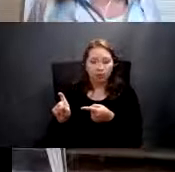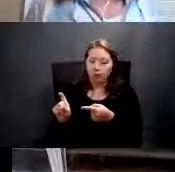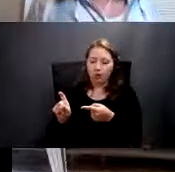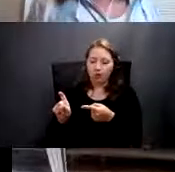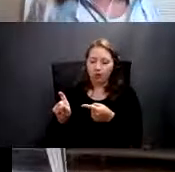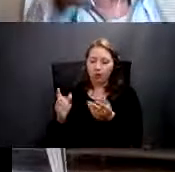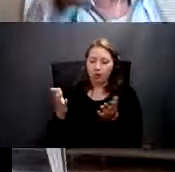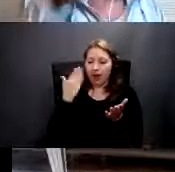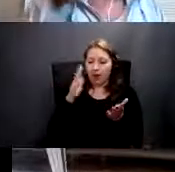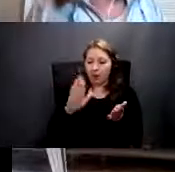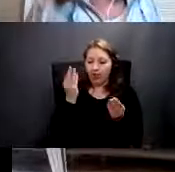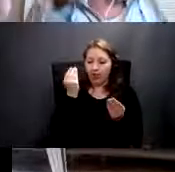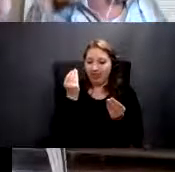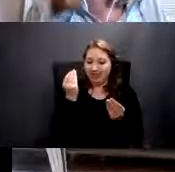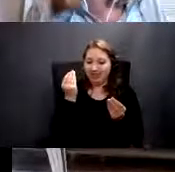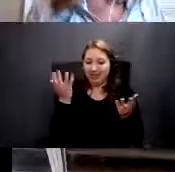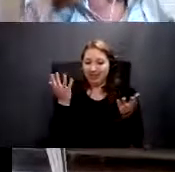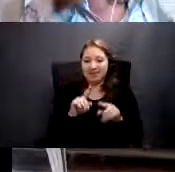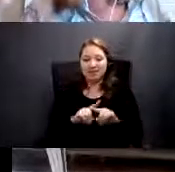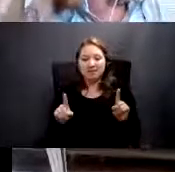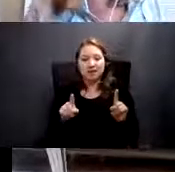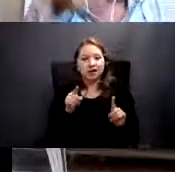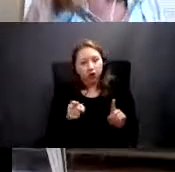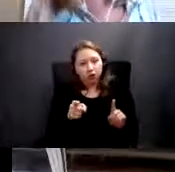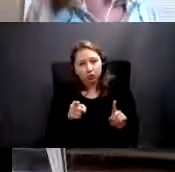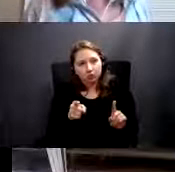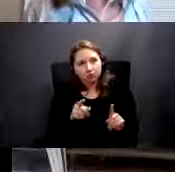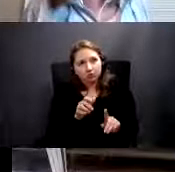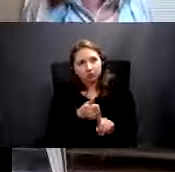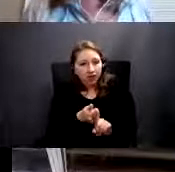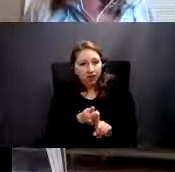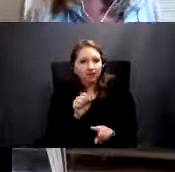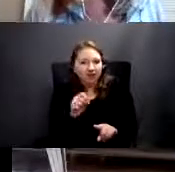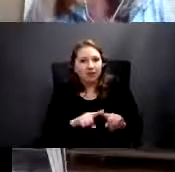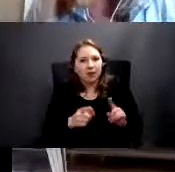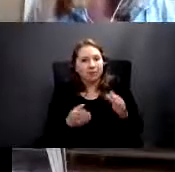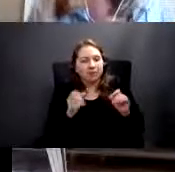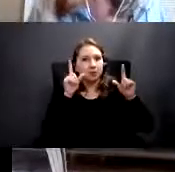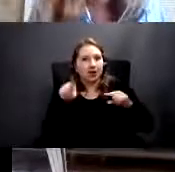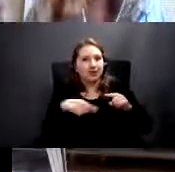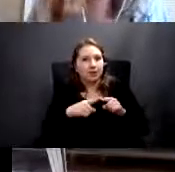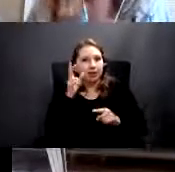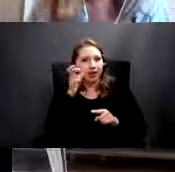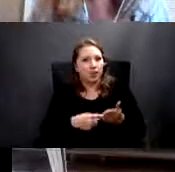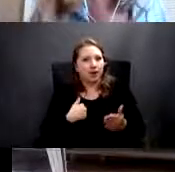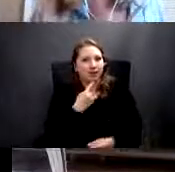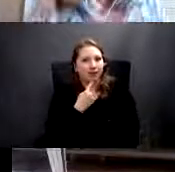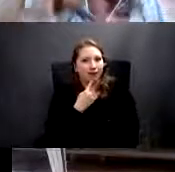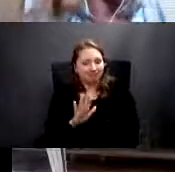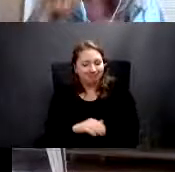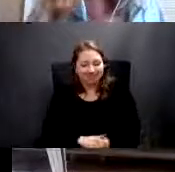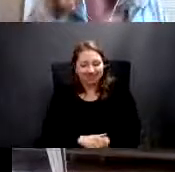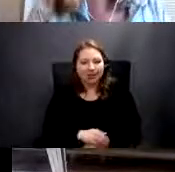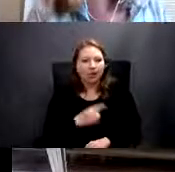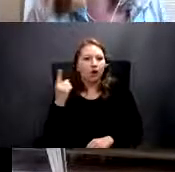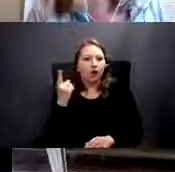know what you would be. You would be you, but you would be surprised. How about that? Always take the shot in